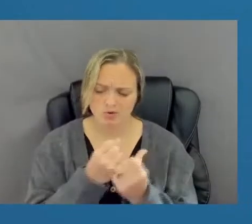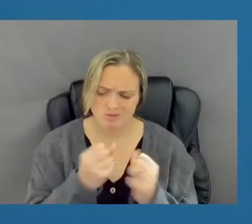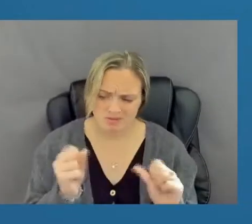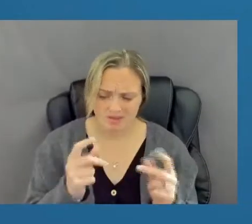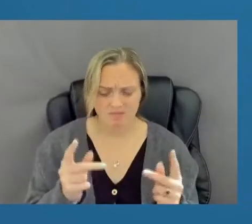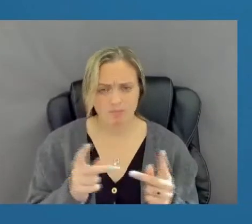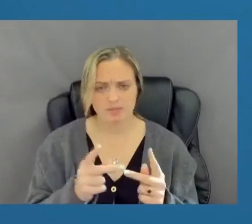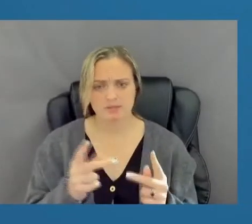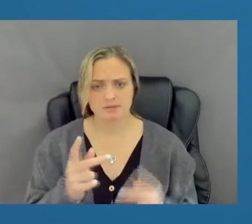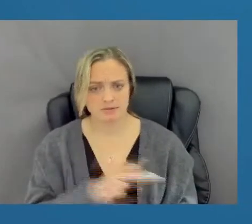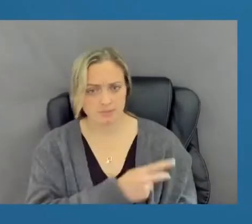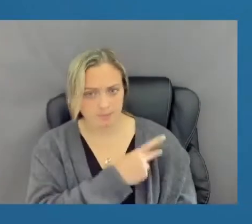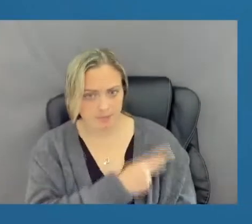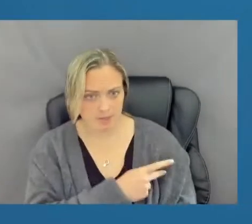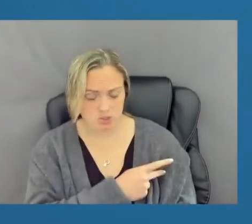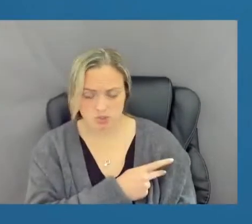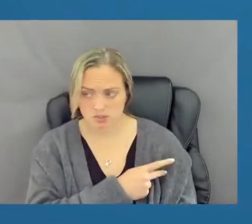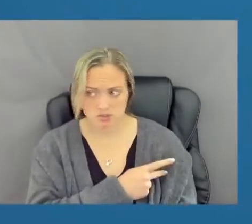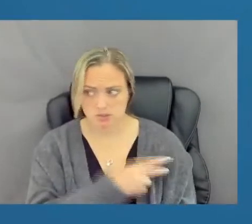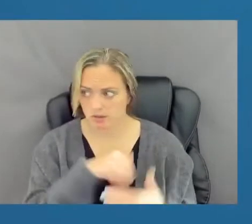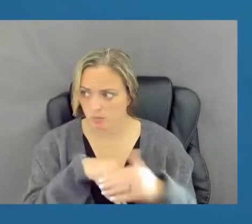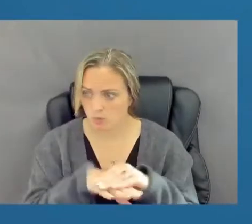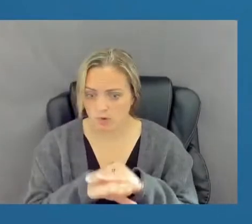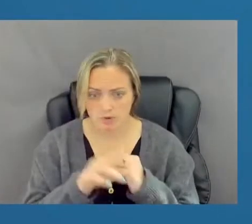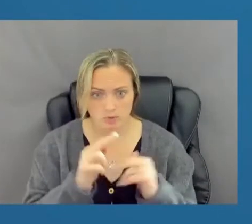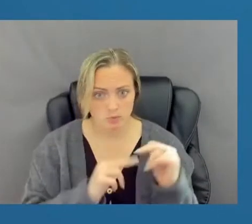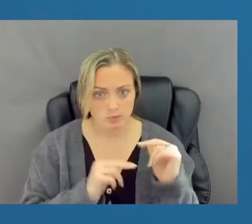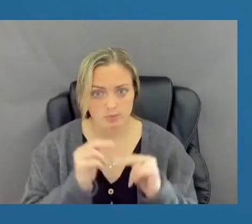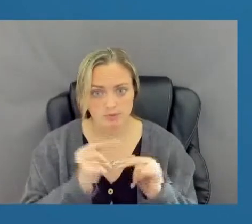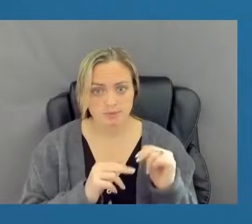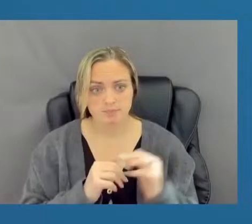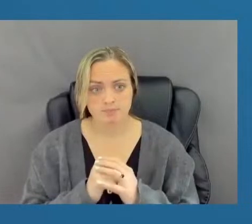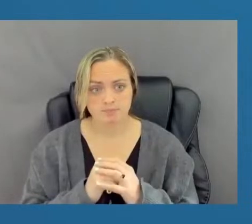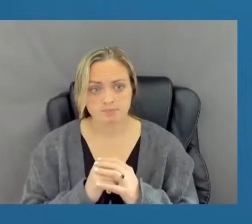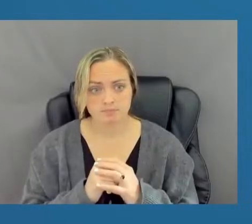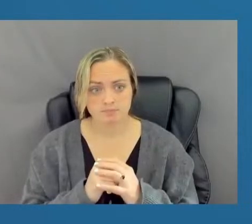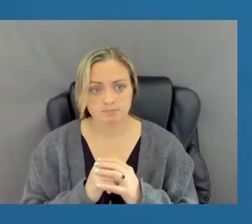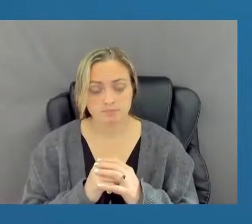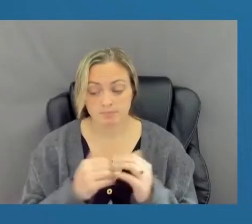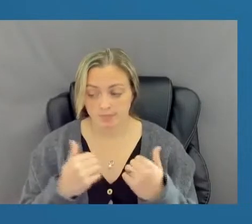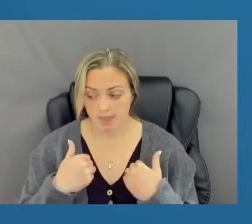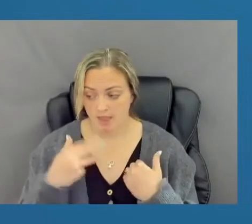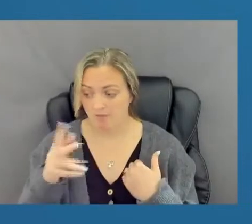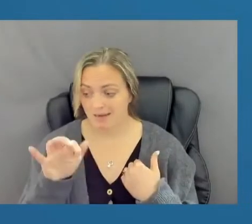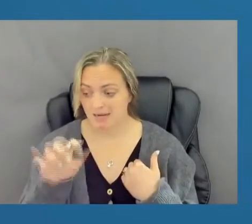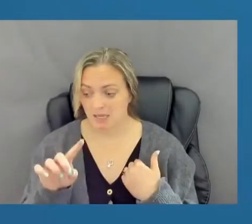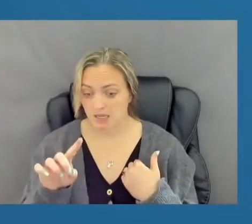Our patients that come through our doors, they come with Medicaid and Medicare.